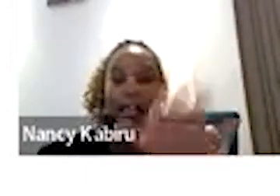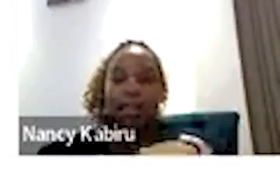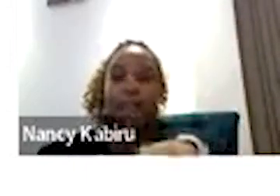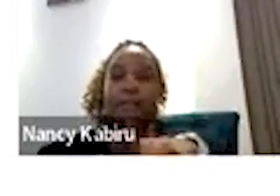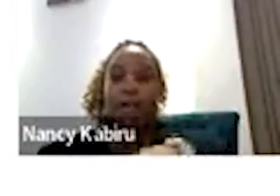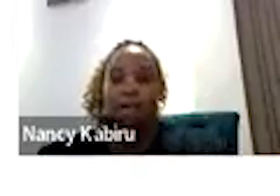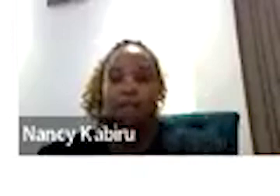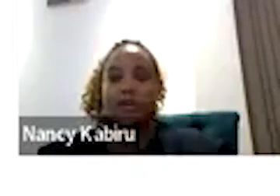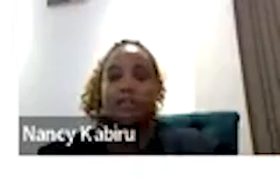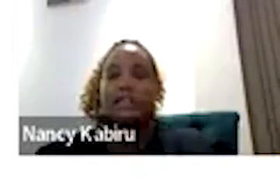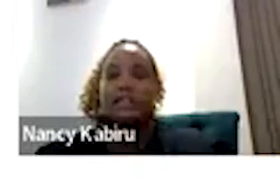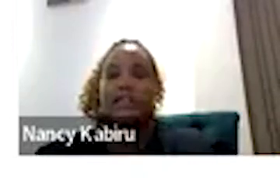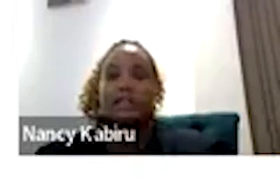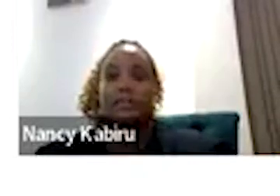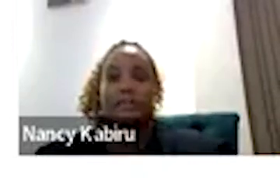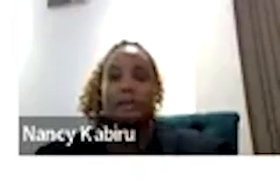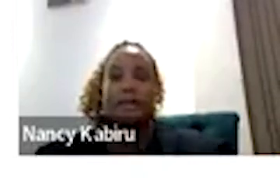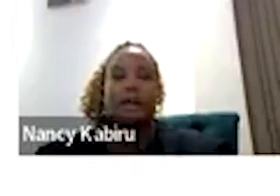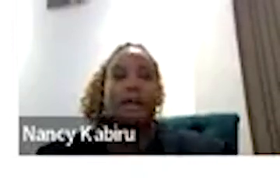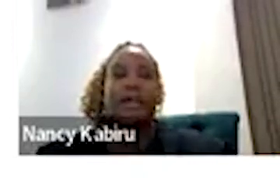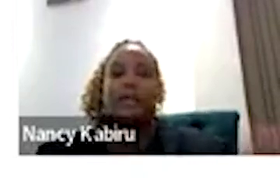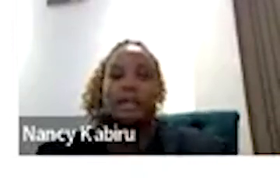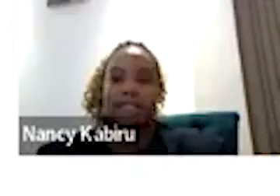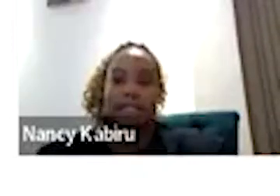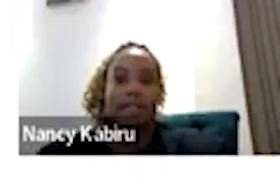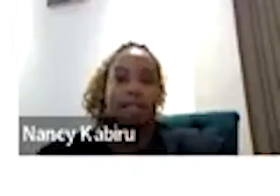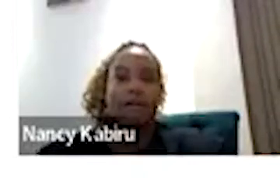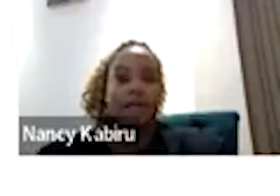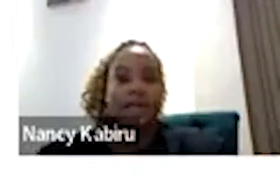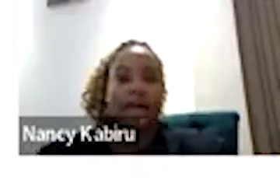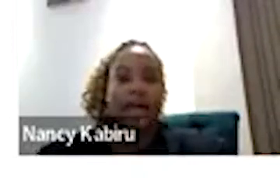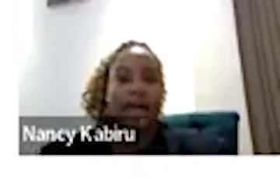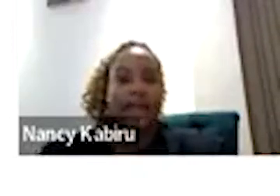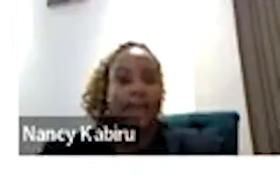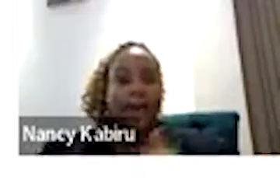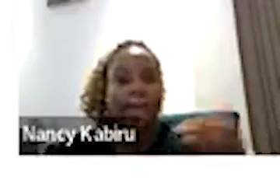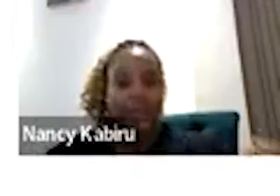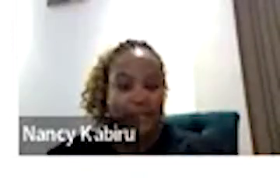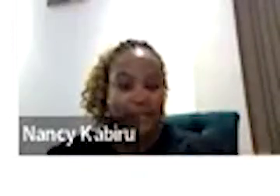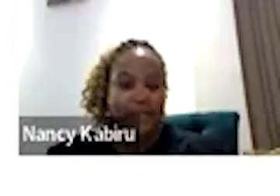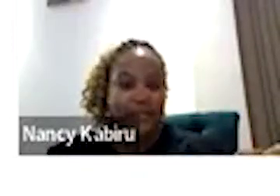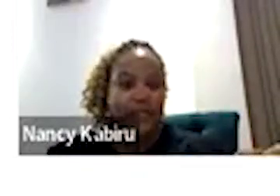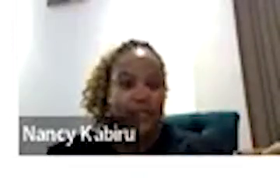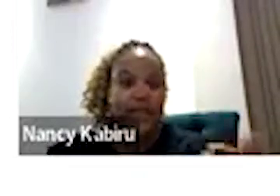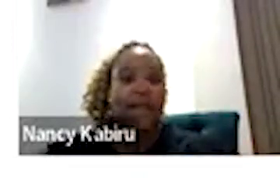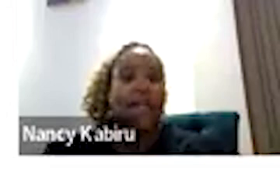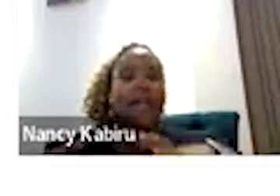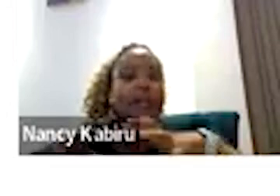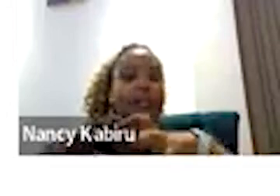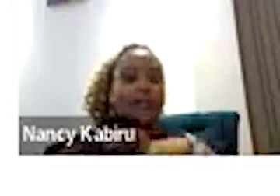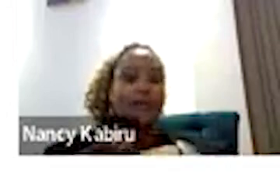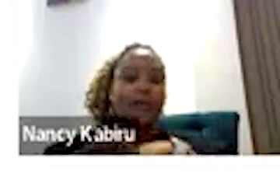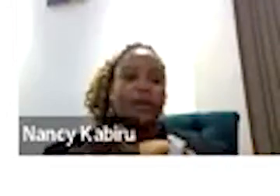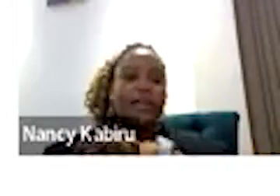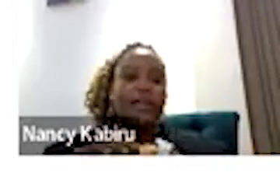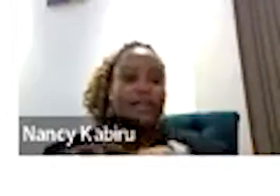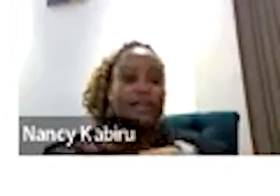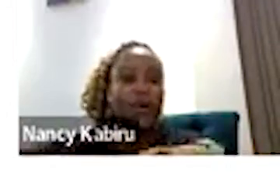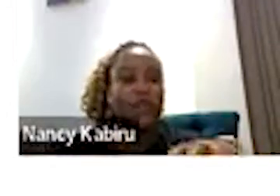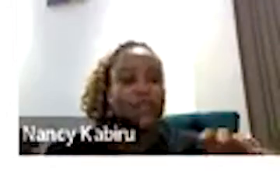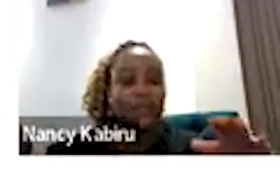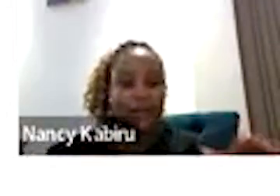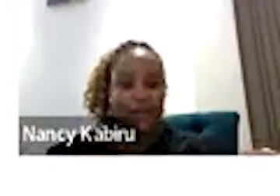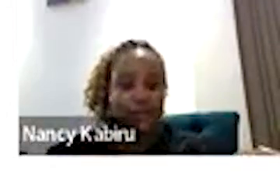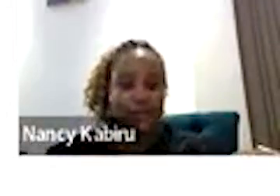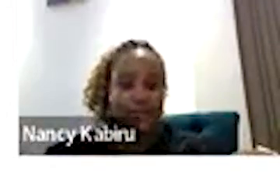in the like the pyramid on the screen. And you can see the pyramid has a base, and a lot of people